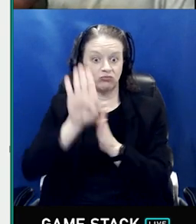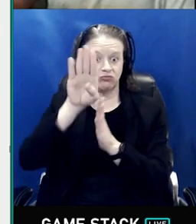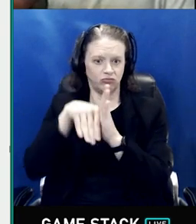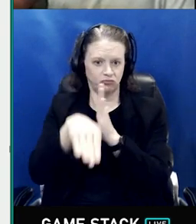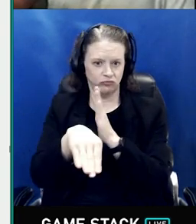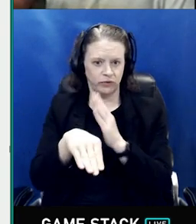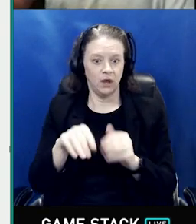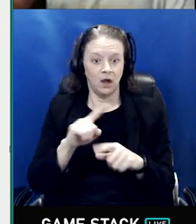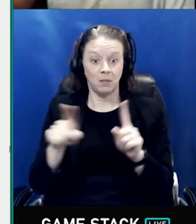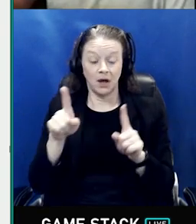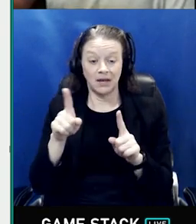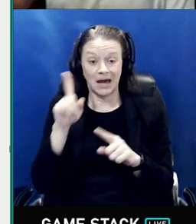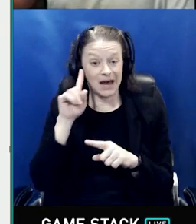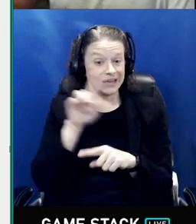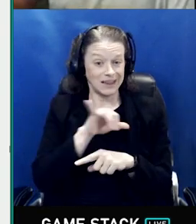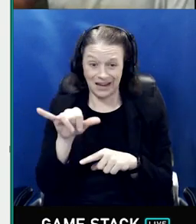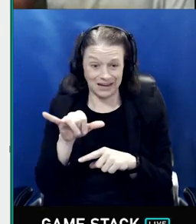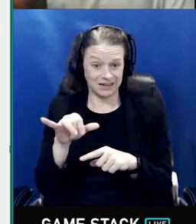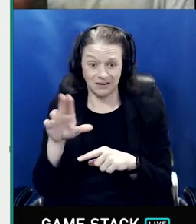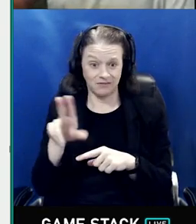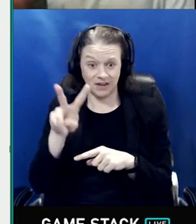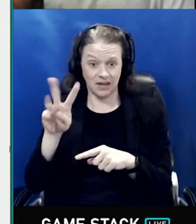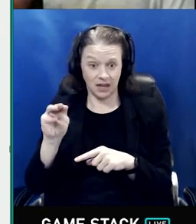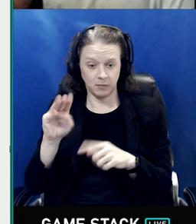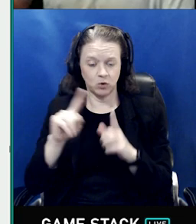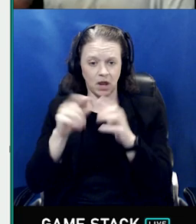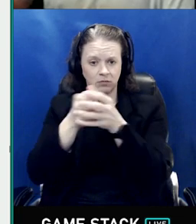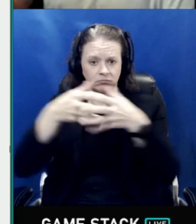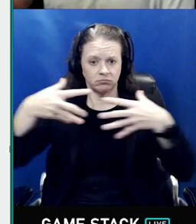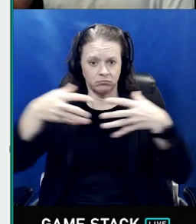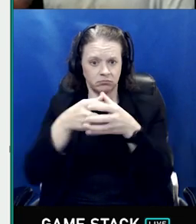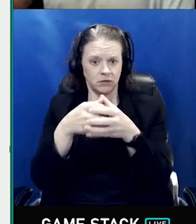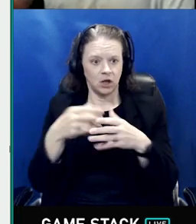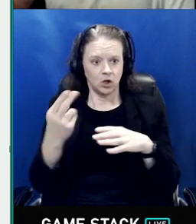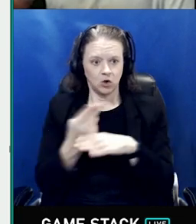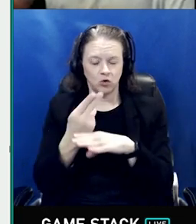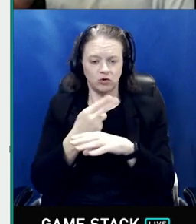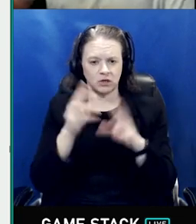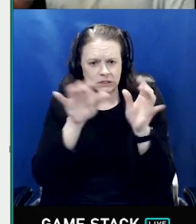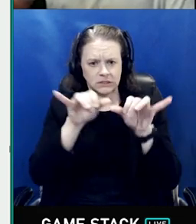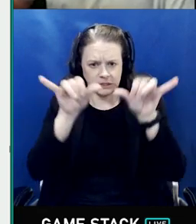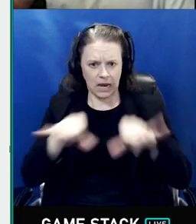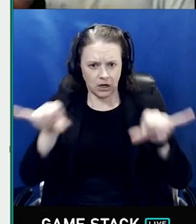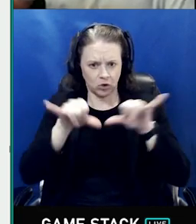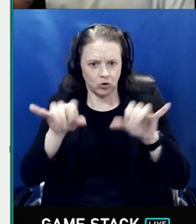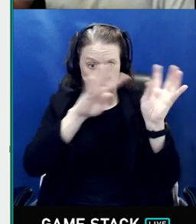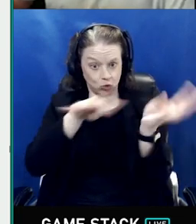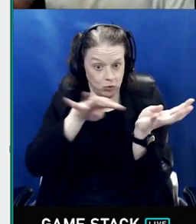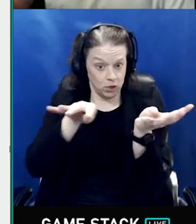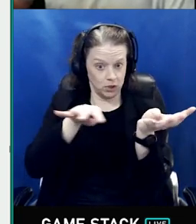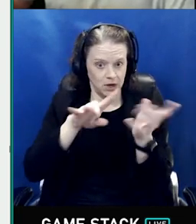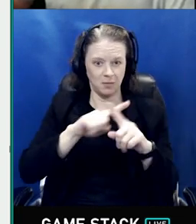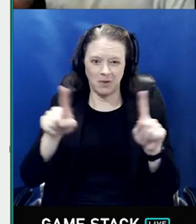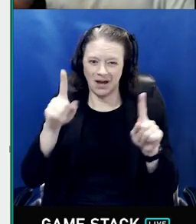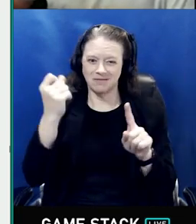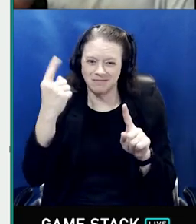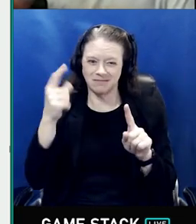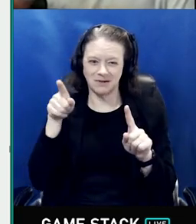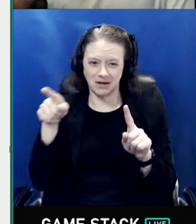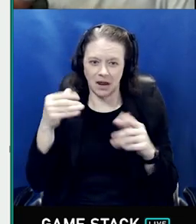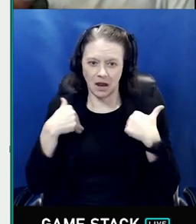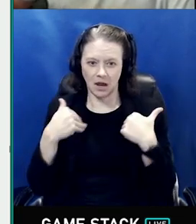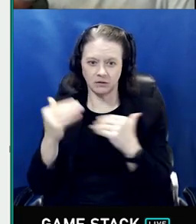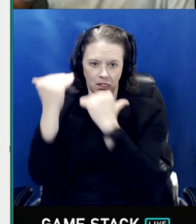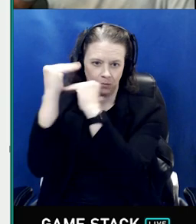however, you can very easily scale up and down using standard throughput. However, there is an upper limit to this. So if you